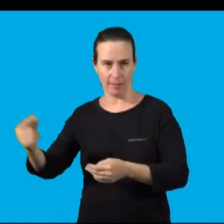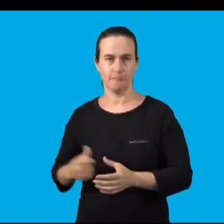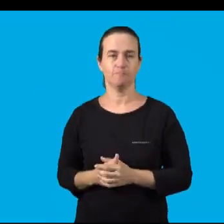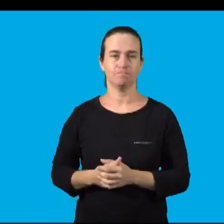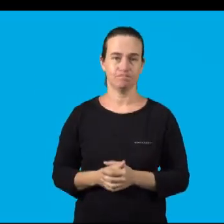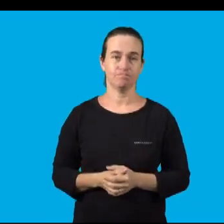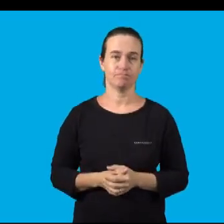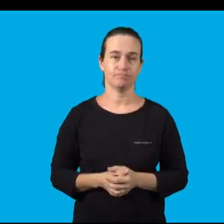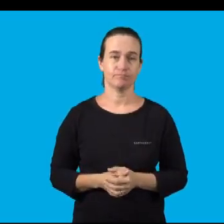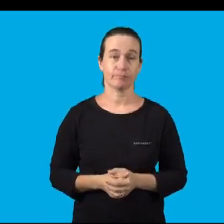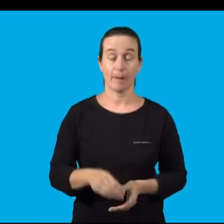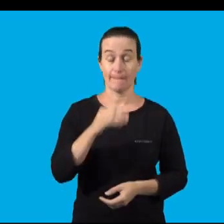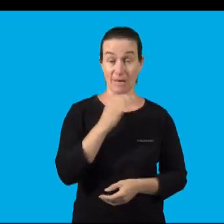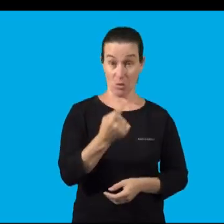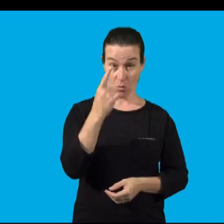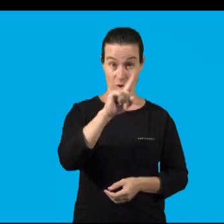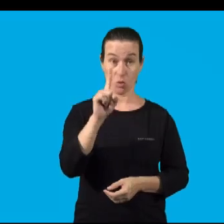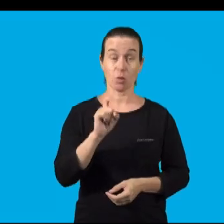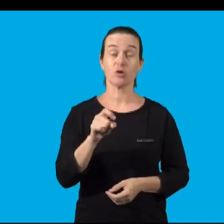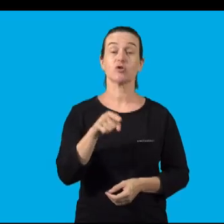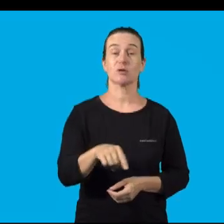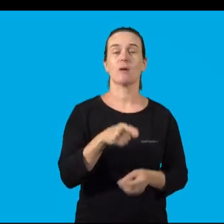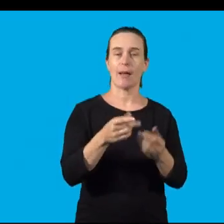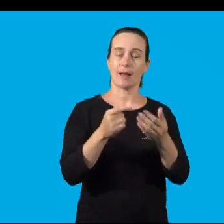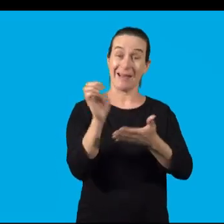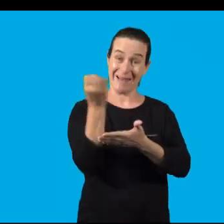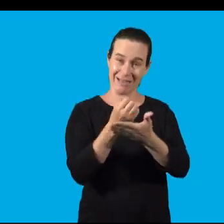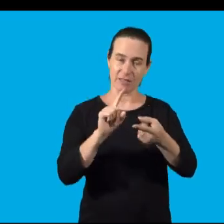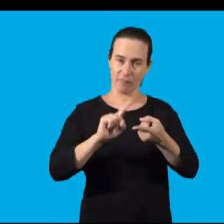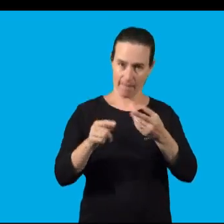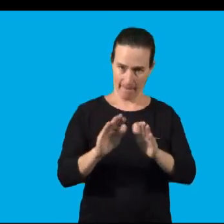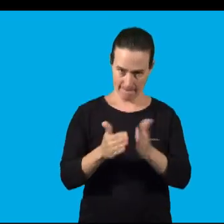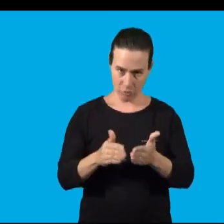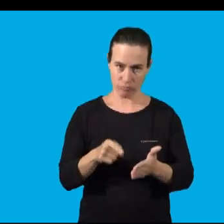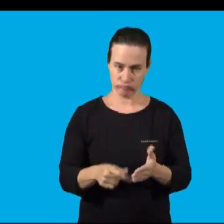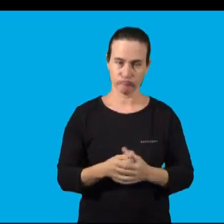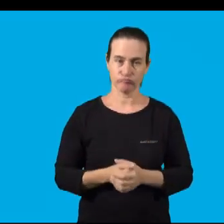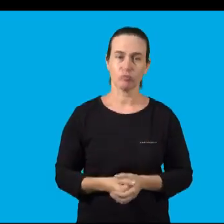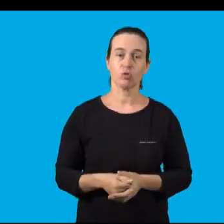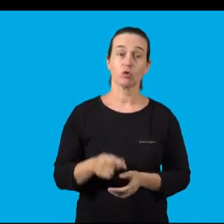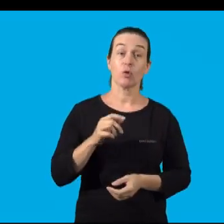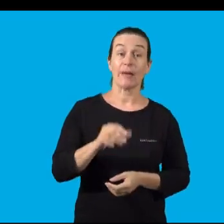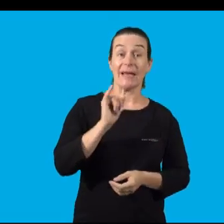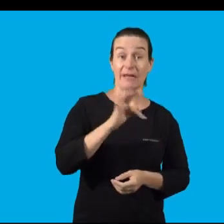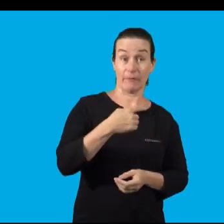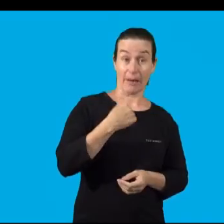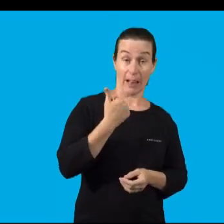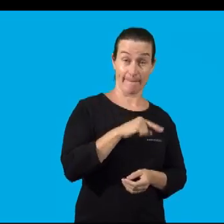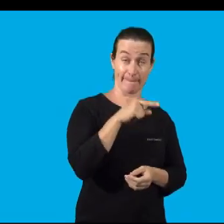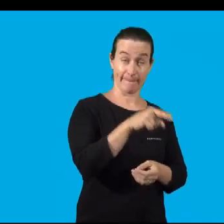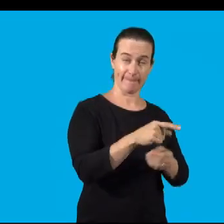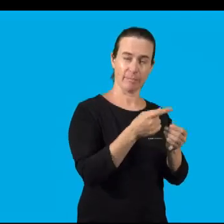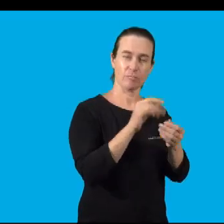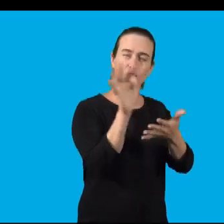So, one question will be the literary essay. If you decide to do the novel essay, you must do the drama